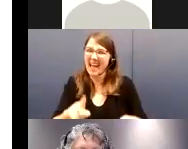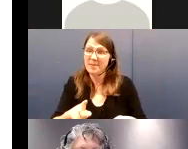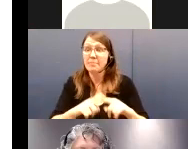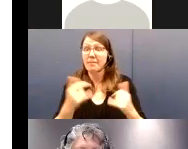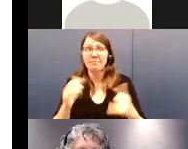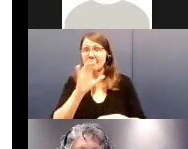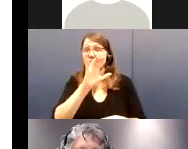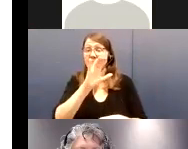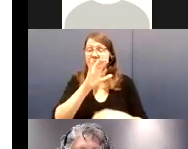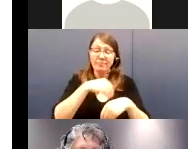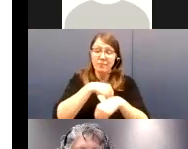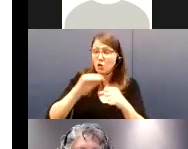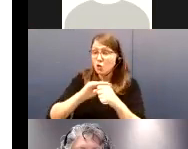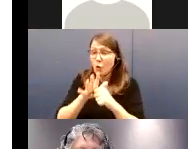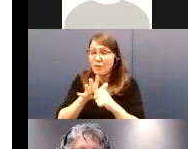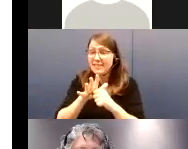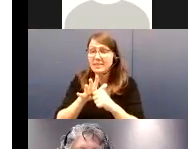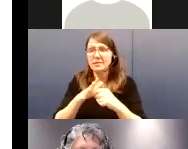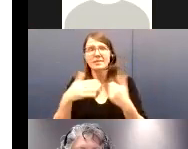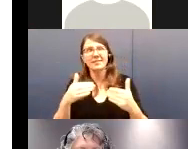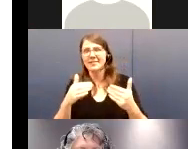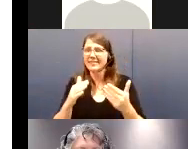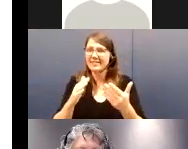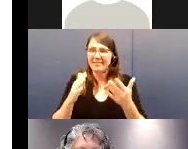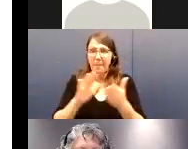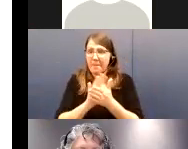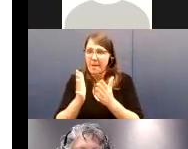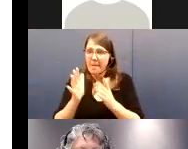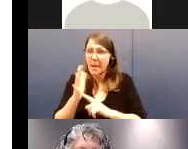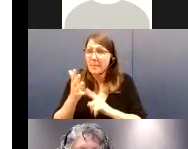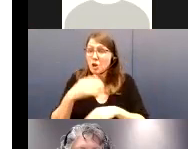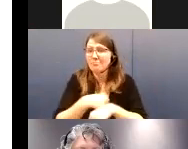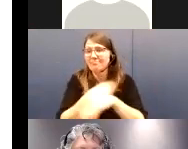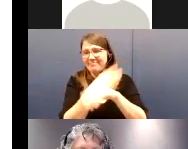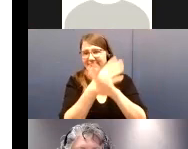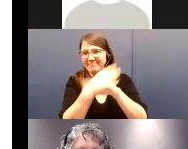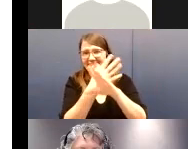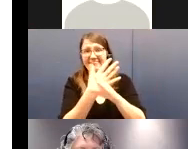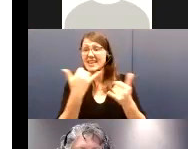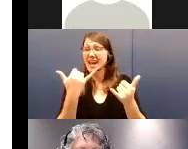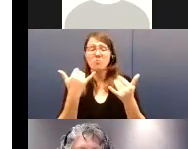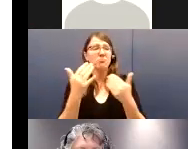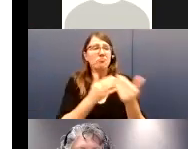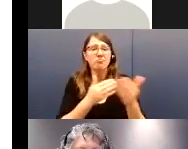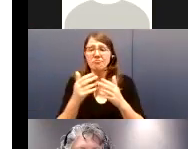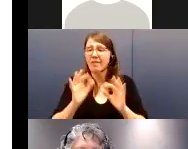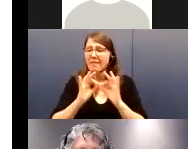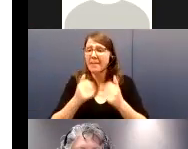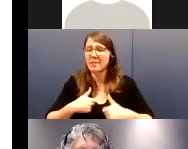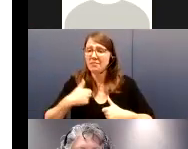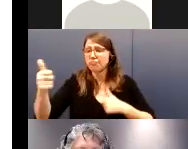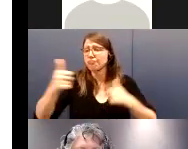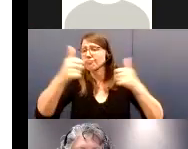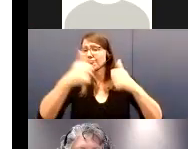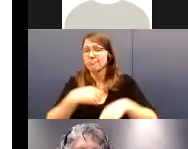video conferencing into the mainstream. That's okay. We were doing this before. We did not have, when I talk about having meetings with